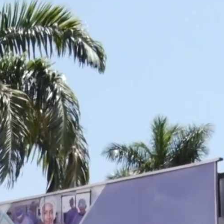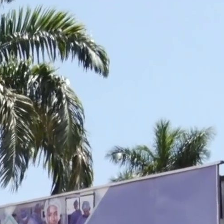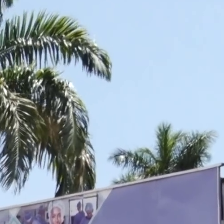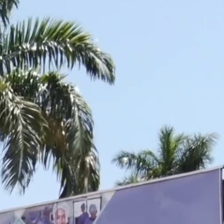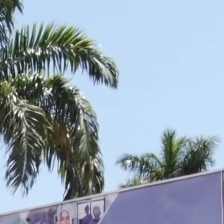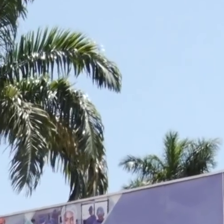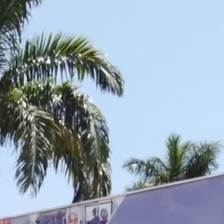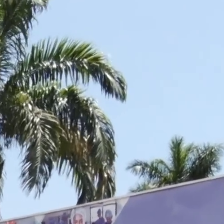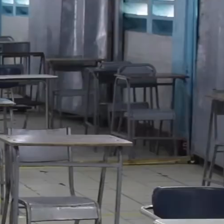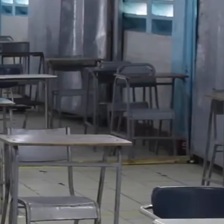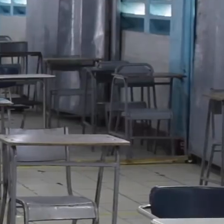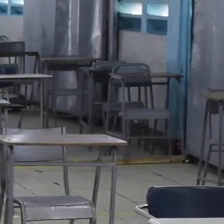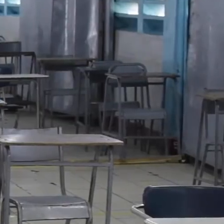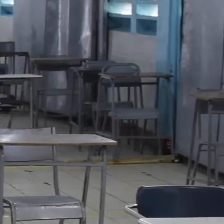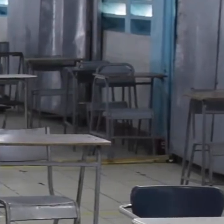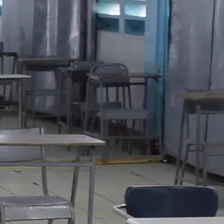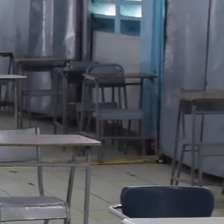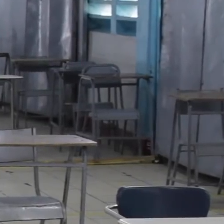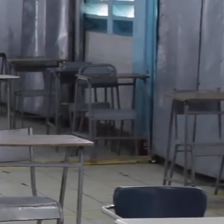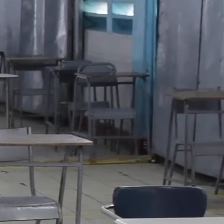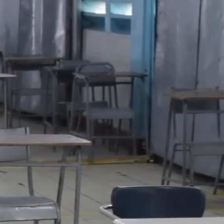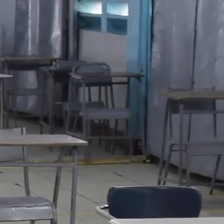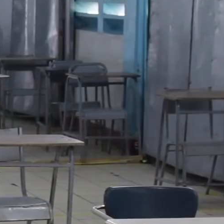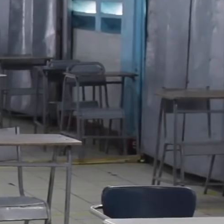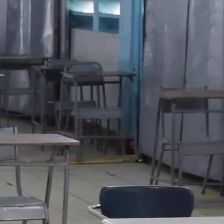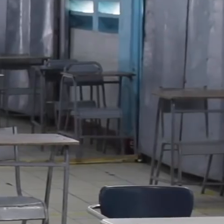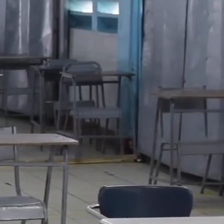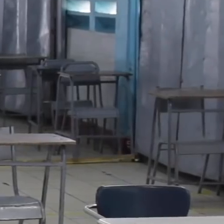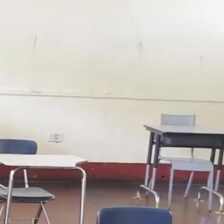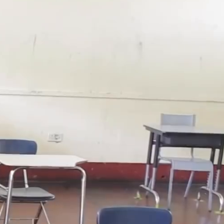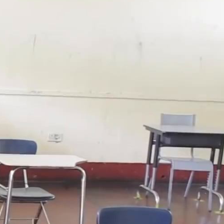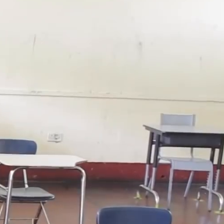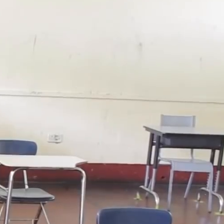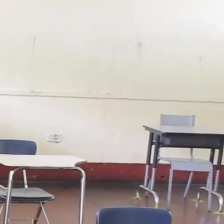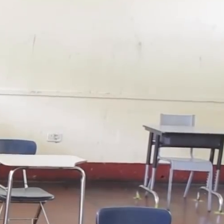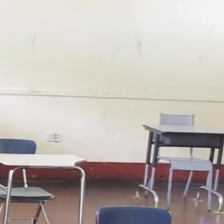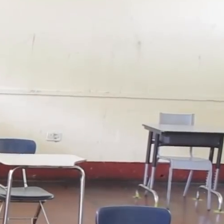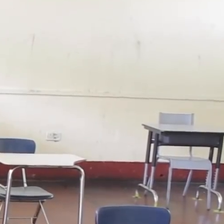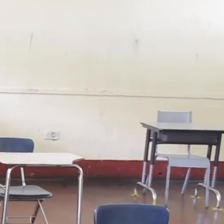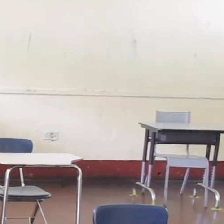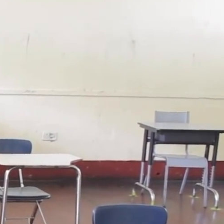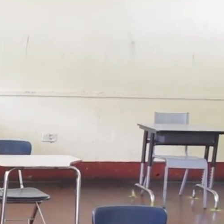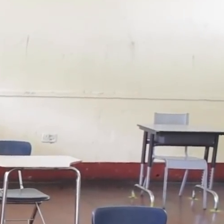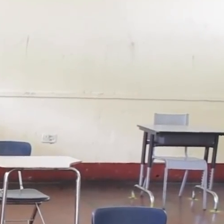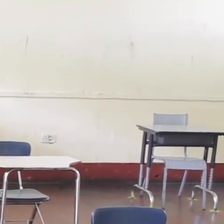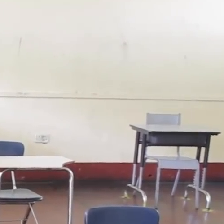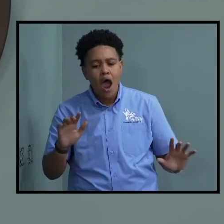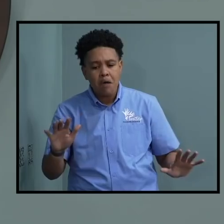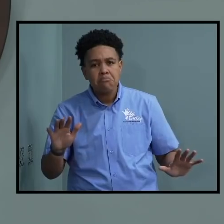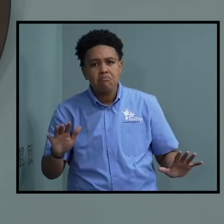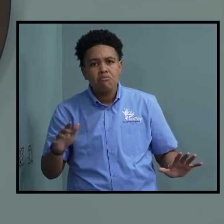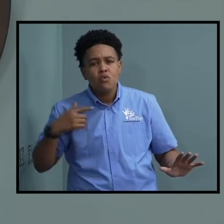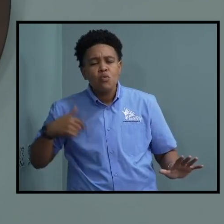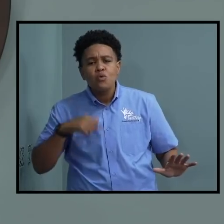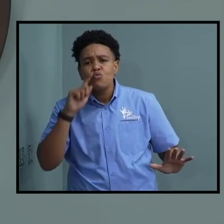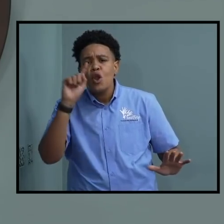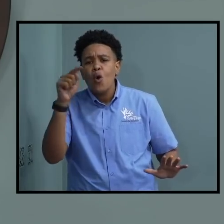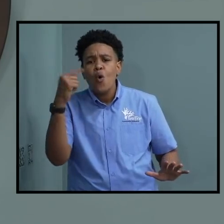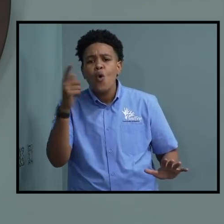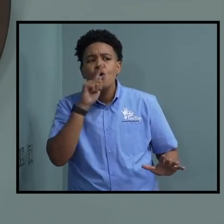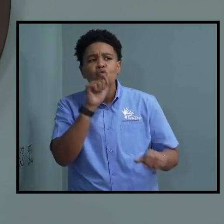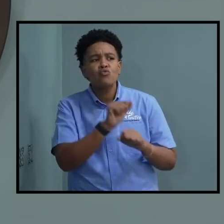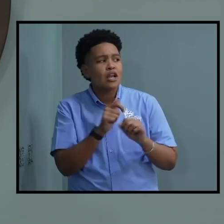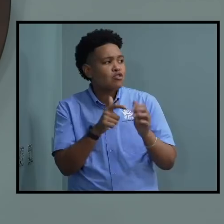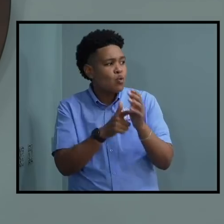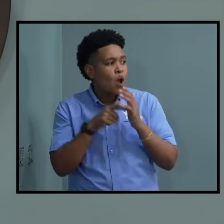unusual circumstances, changes have been made in regards to the administration of the primary exit profile exams. We are only